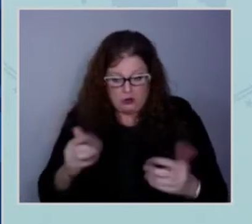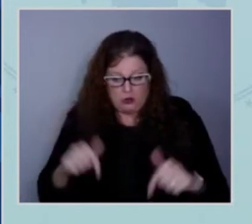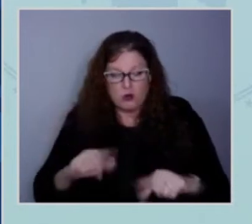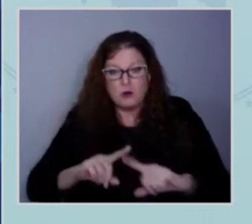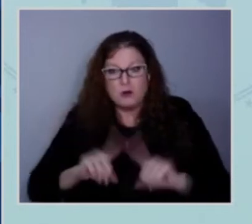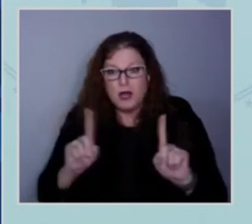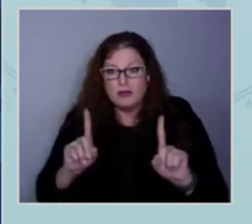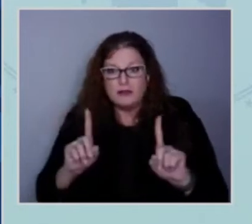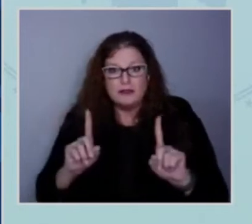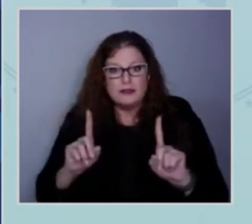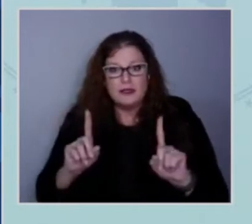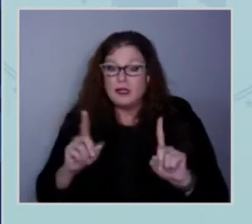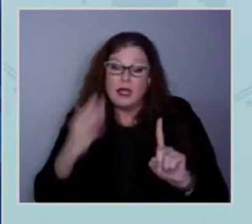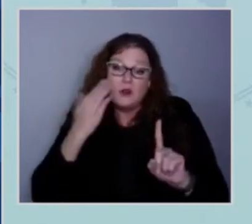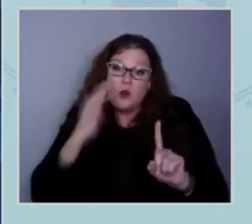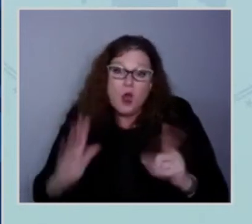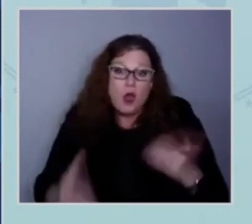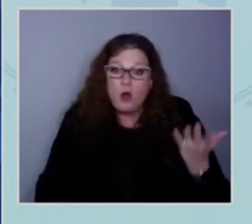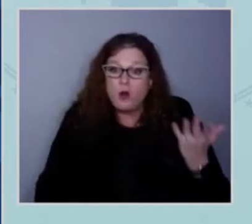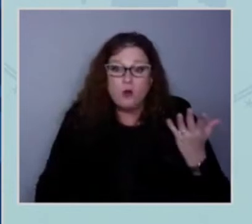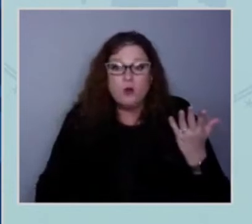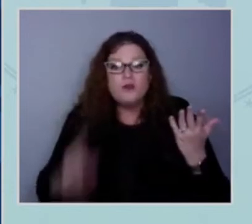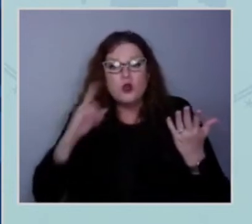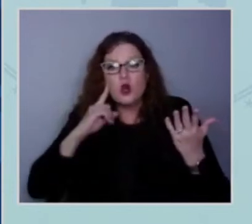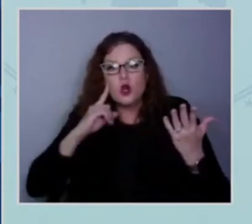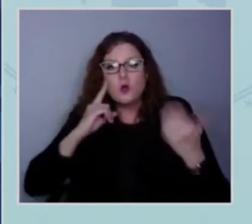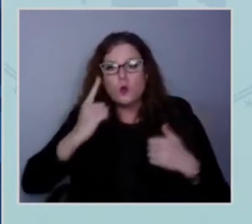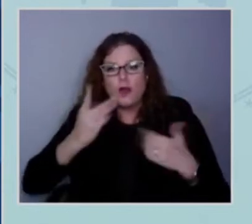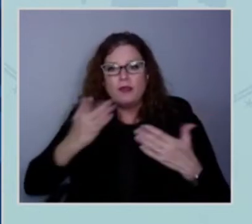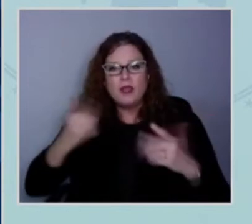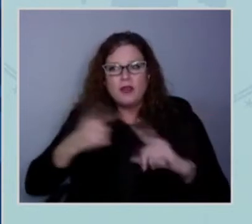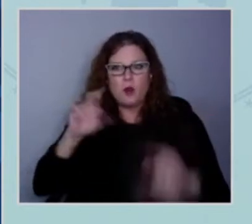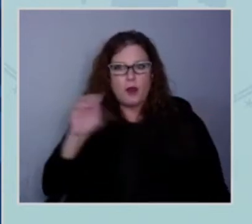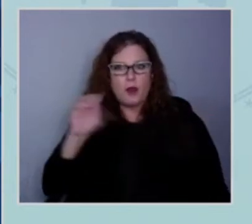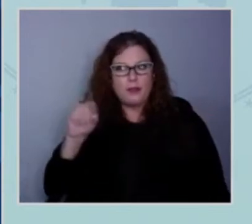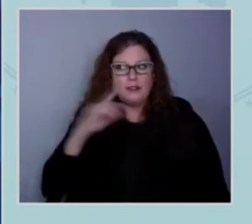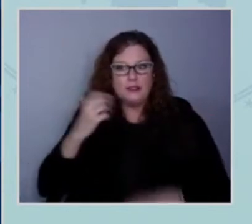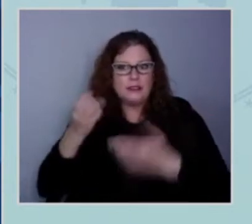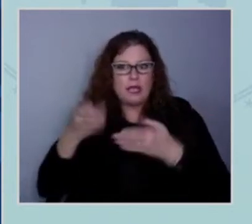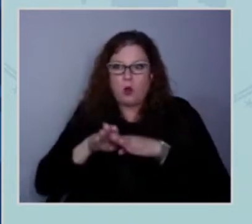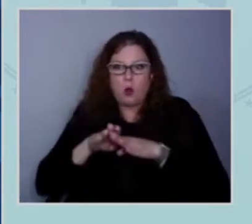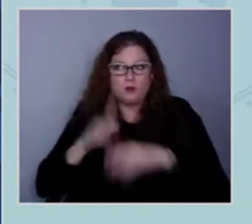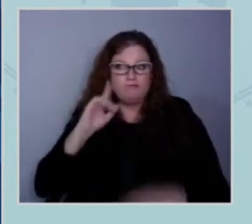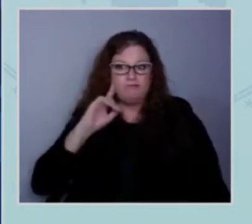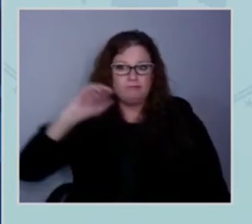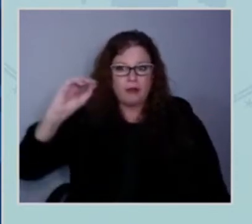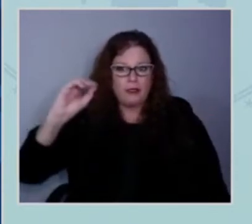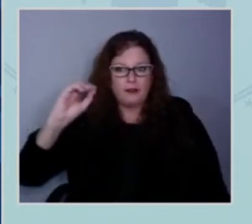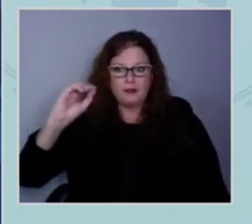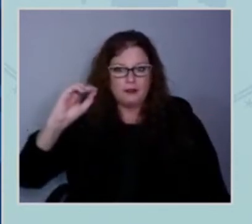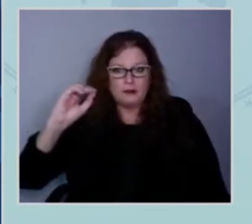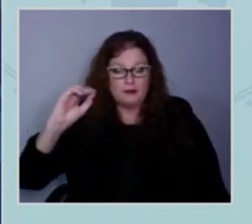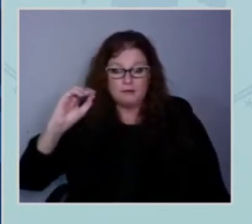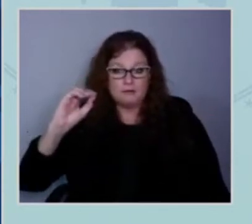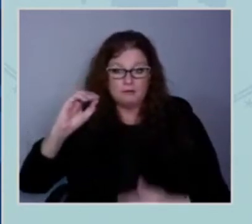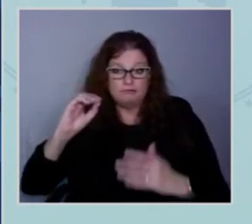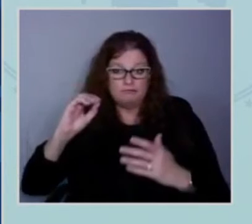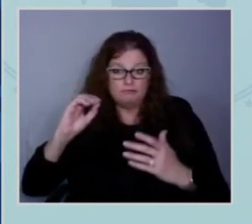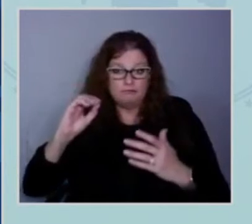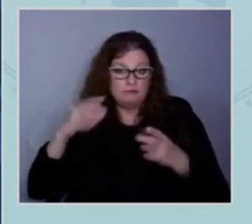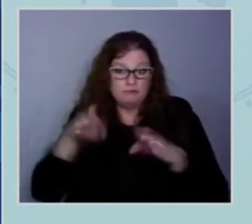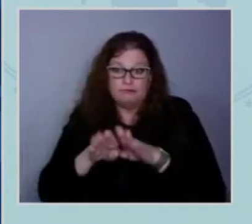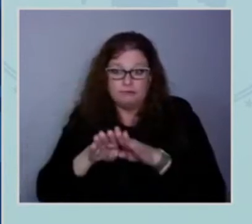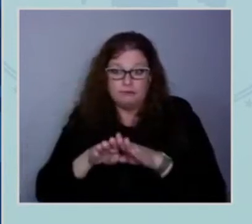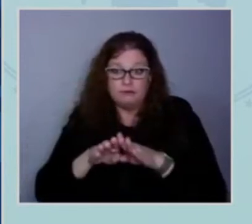sure that we're okay, united here, but we Well- don't know. We have not heard one thing from them since